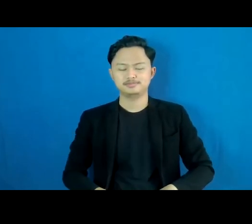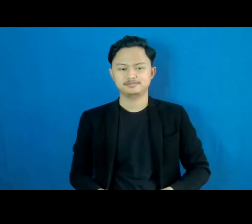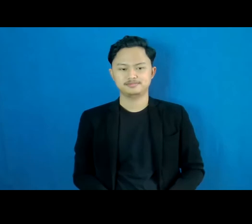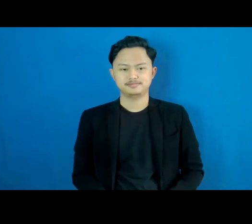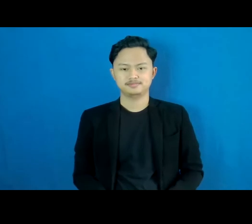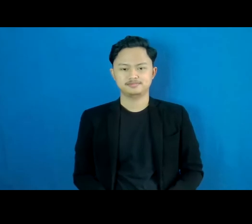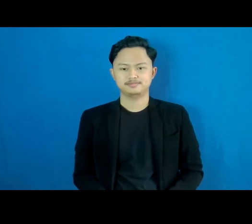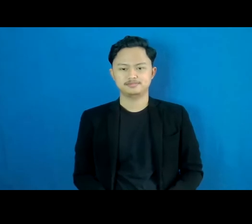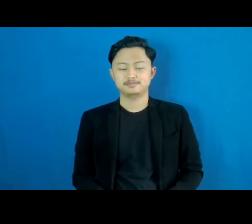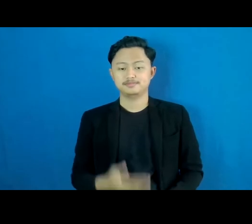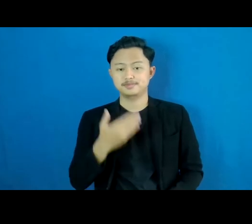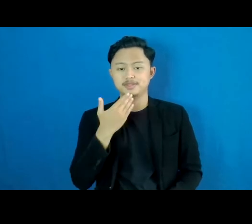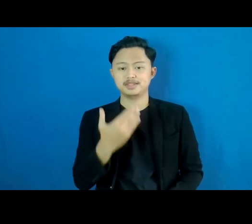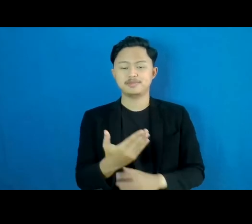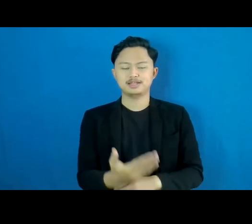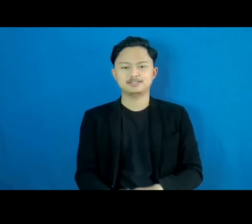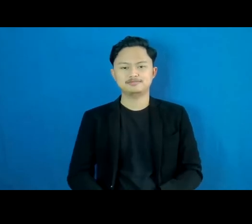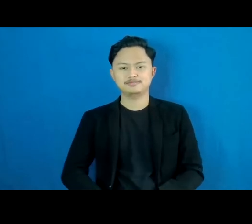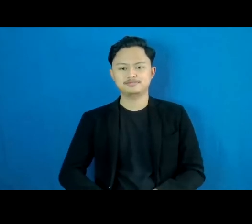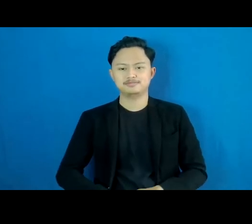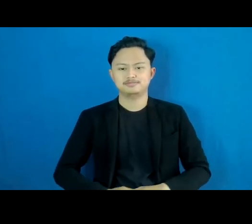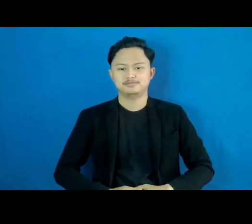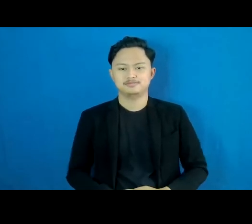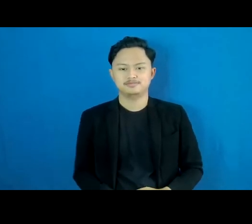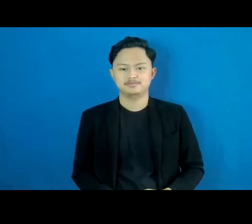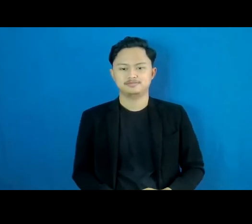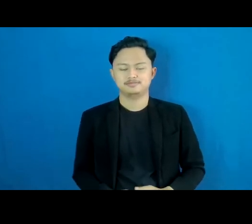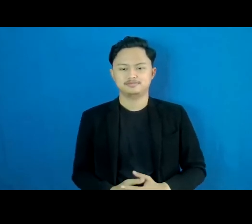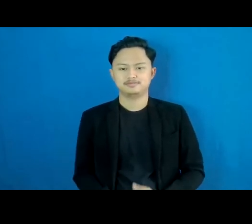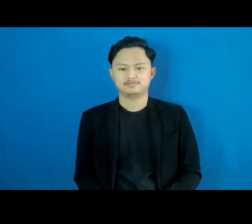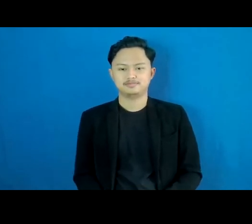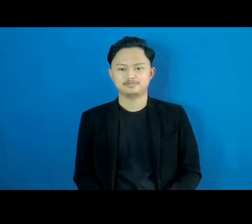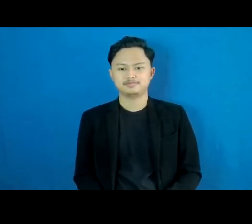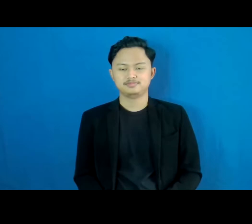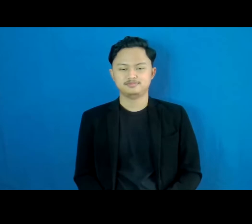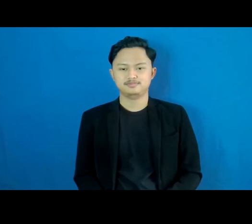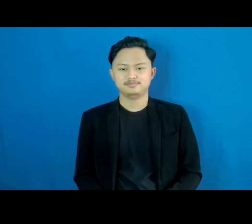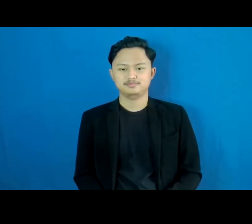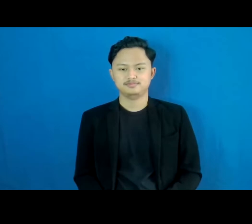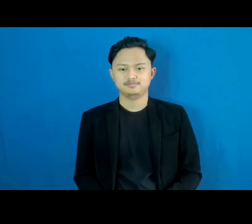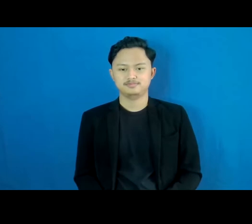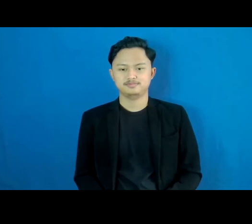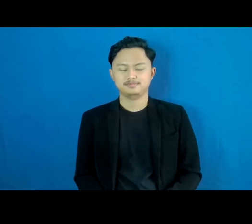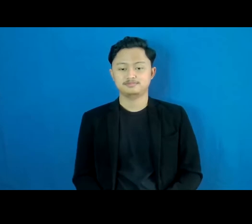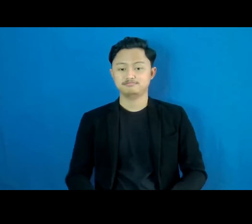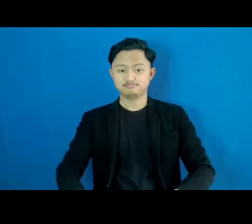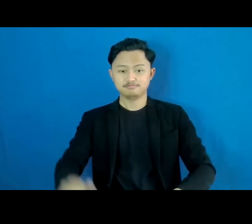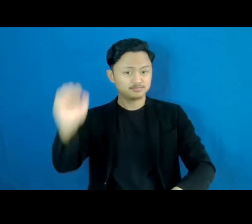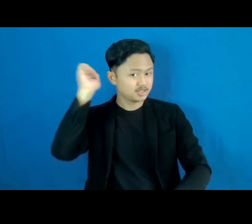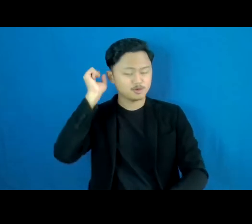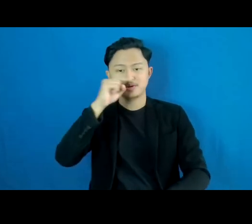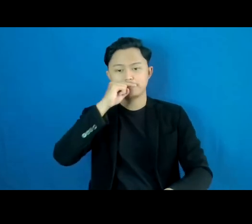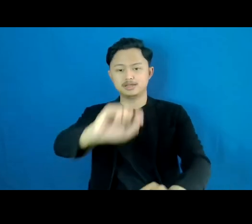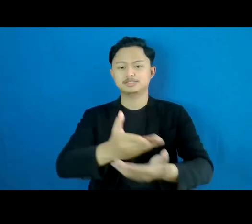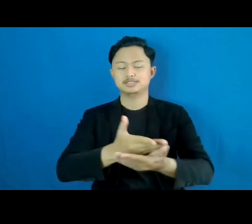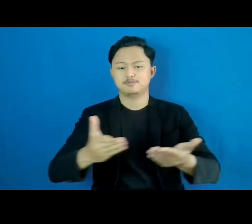C40. Thank you very much, Ms. Gita Fajar Satyani, for moderating. And ladies and gentlemen, with that, we